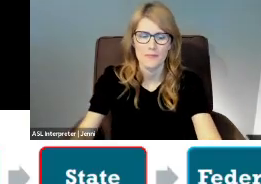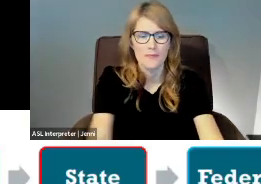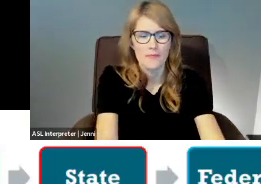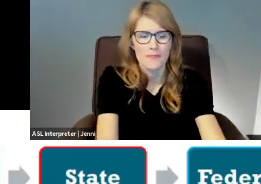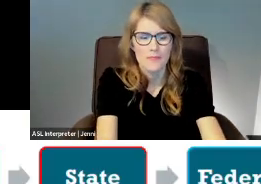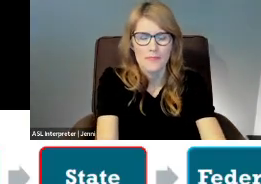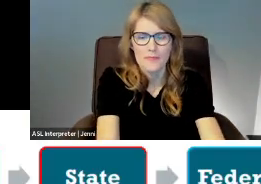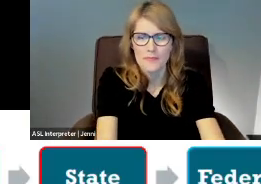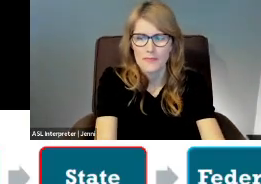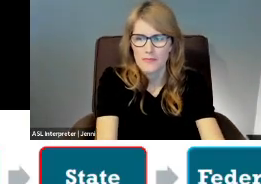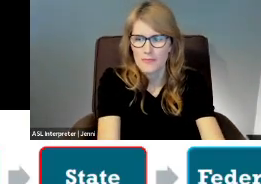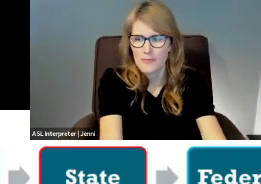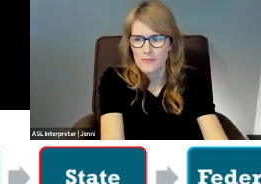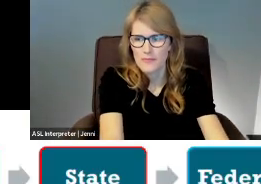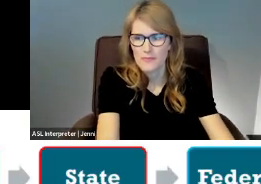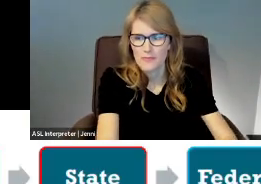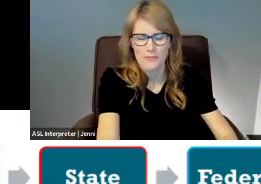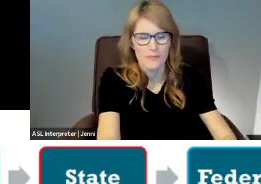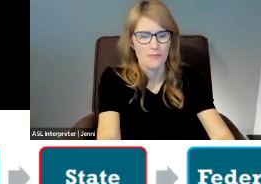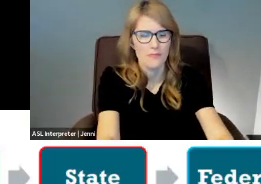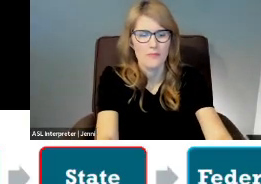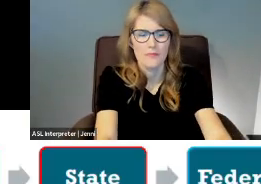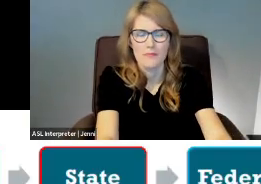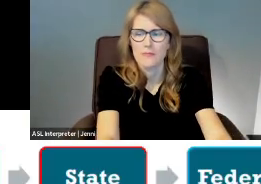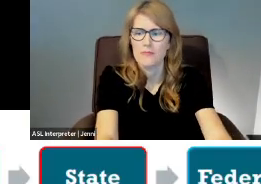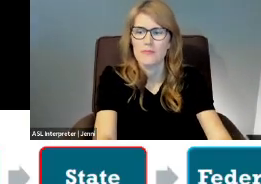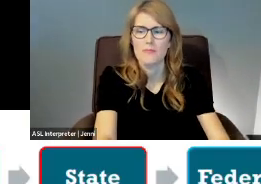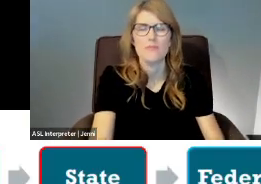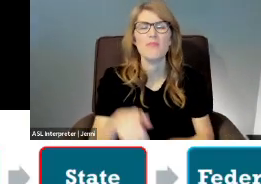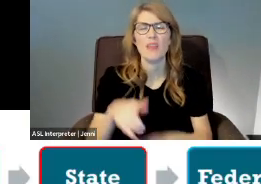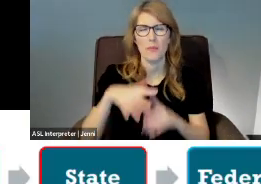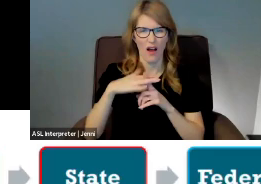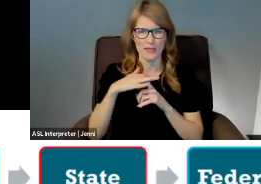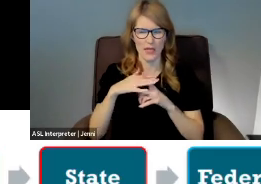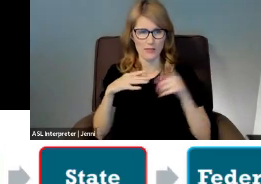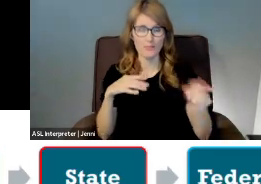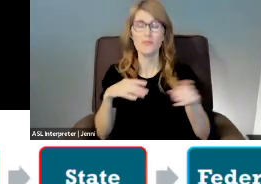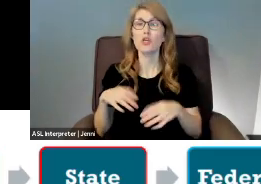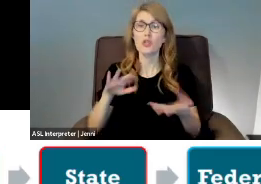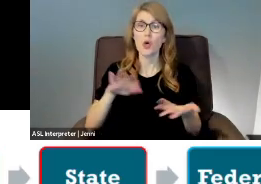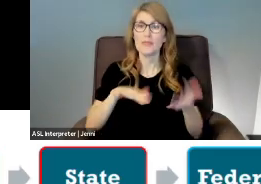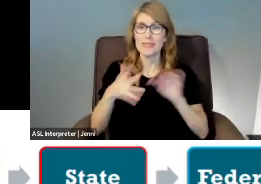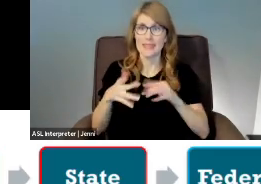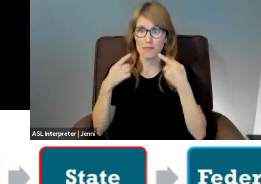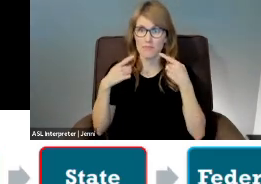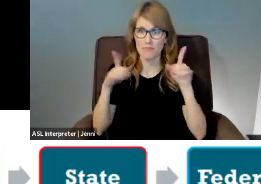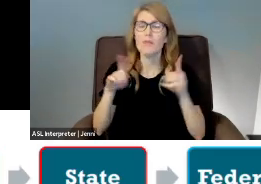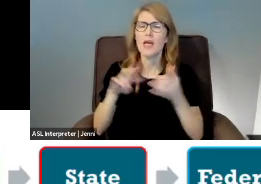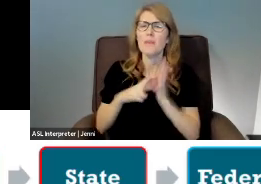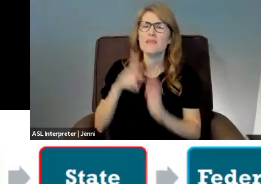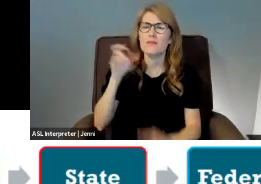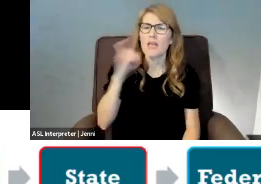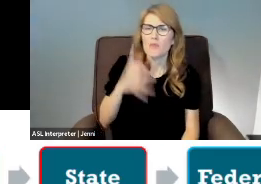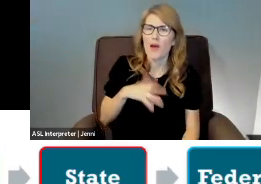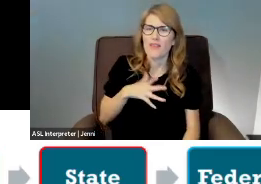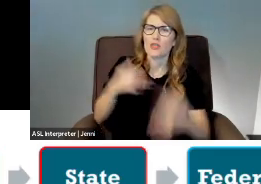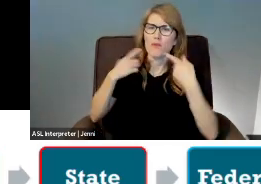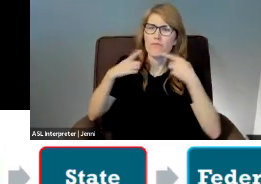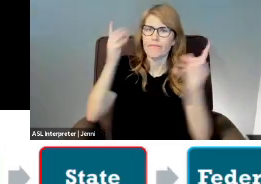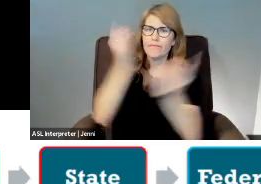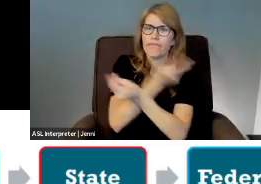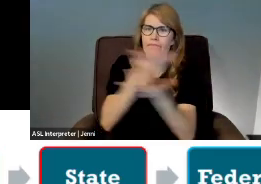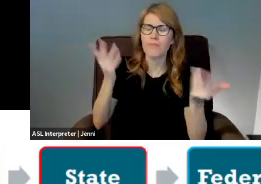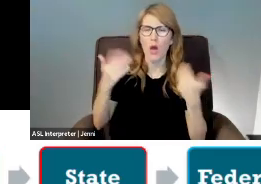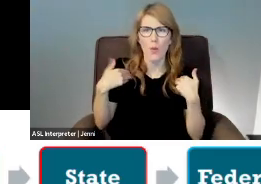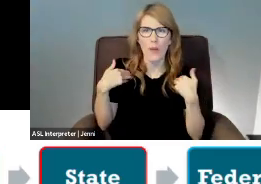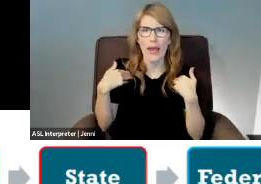So some context first. Disaster declarations are a formal statement or proclamation by government officials that a catastrophic event has